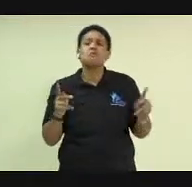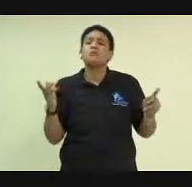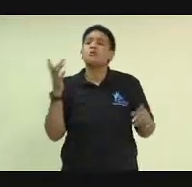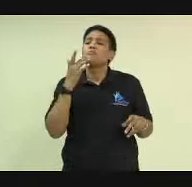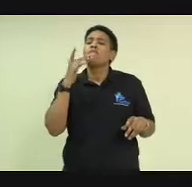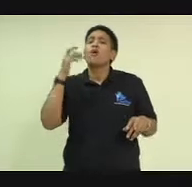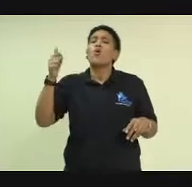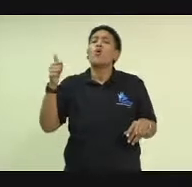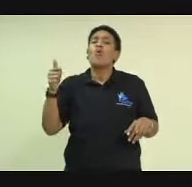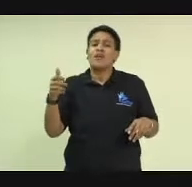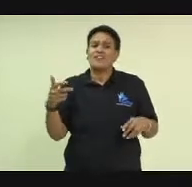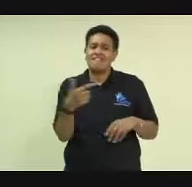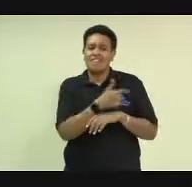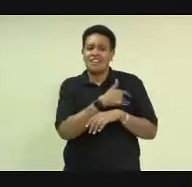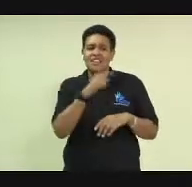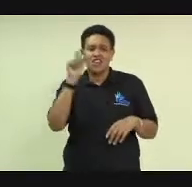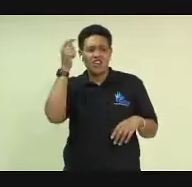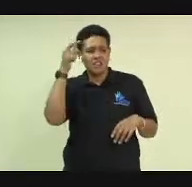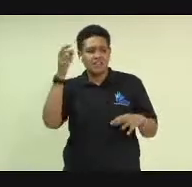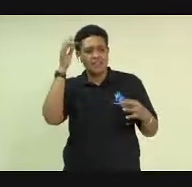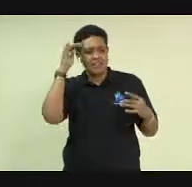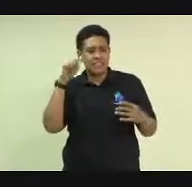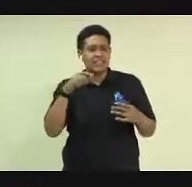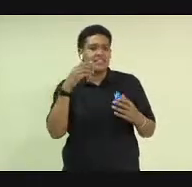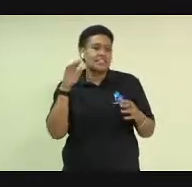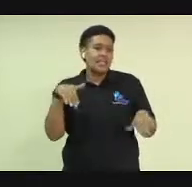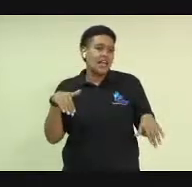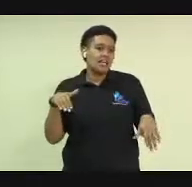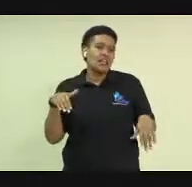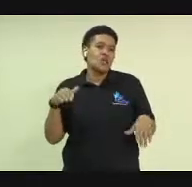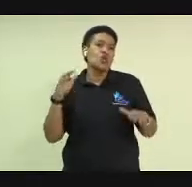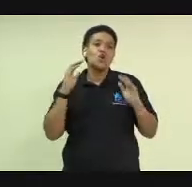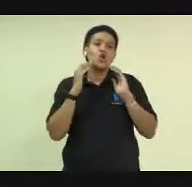Has the government considered this as yet? Thank you.